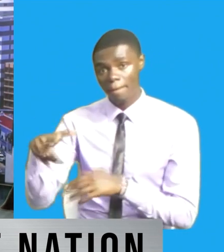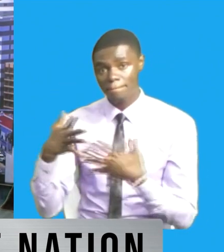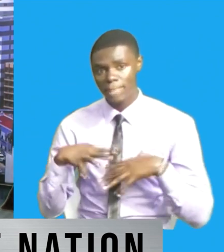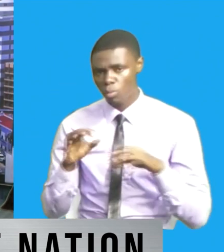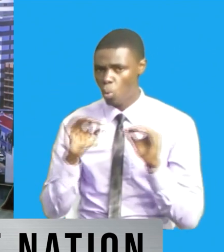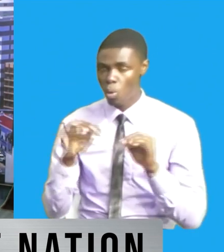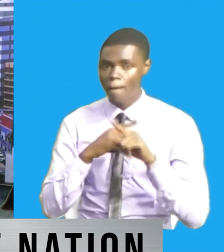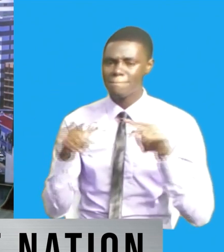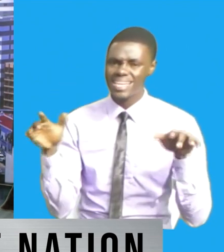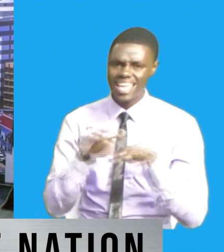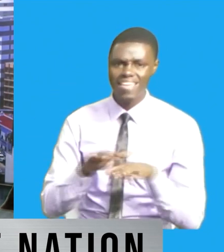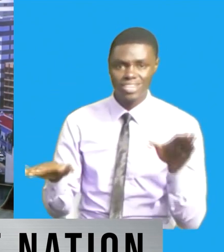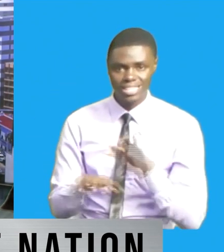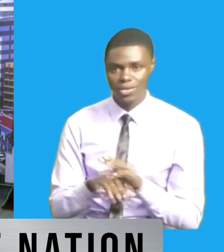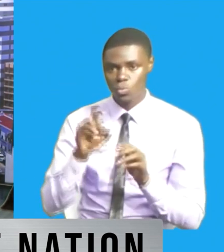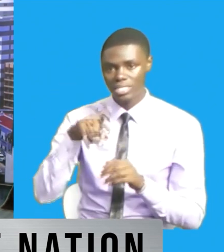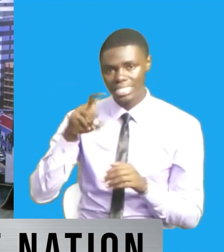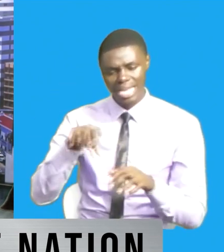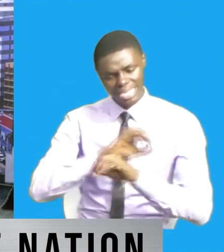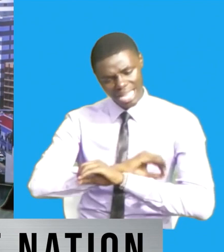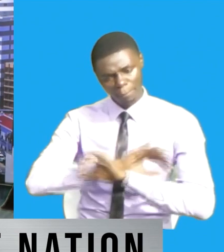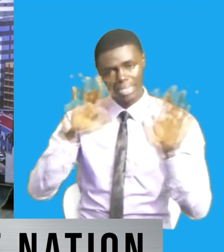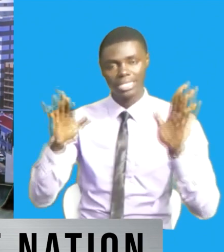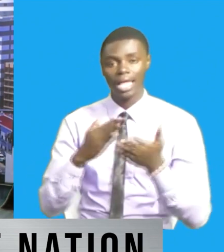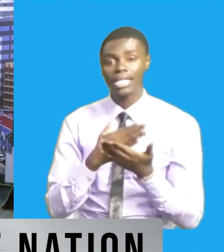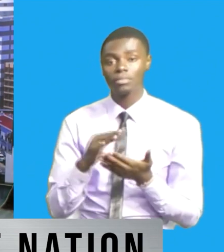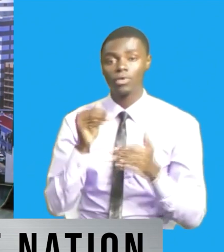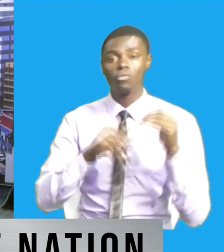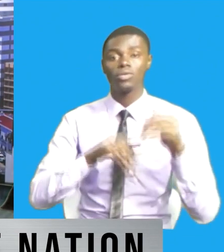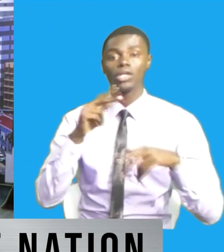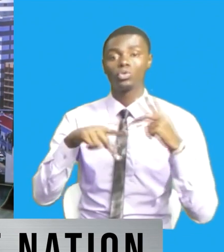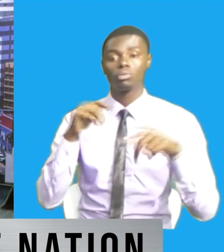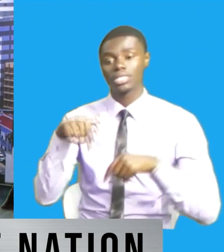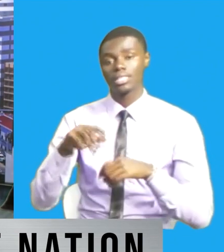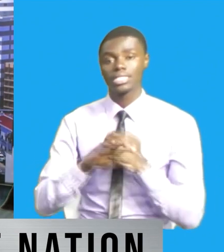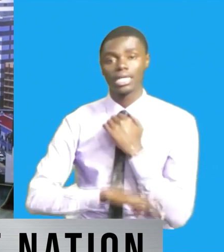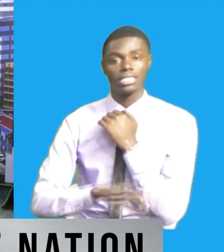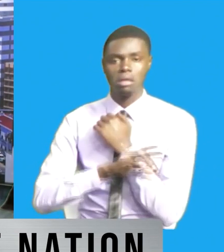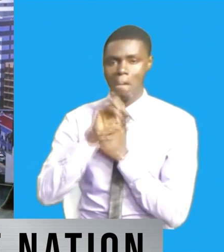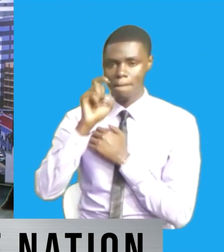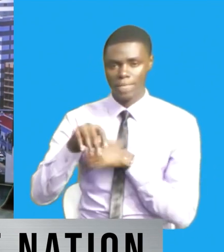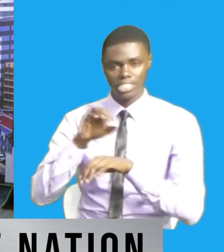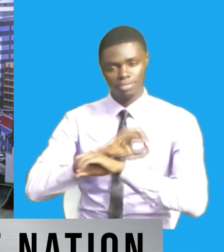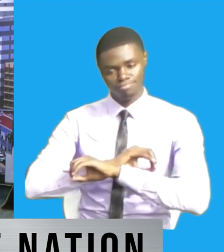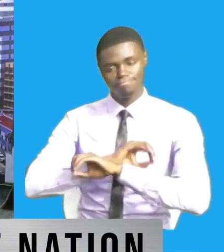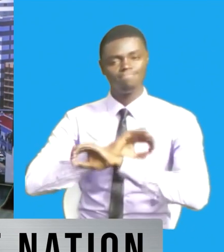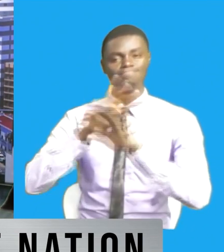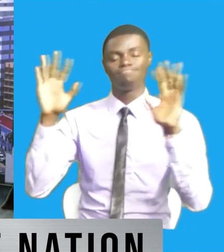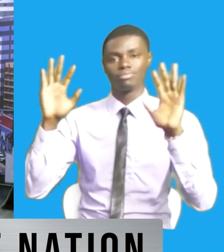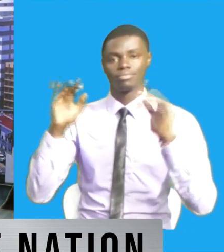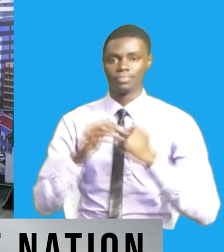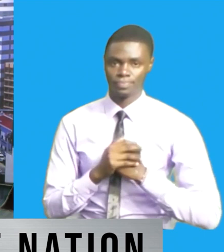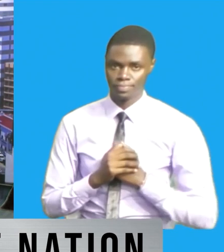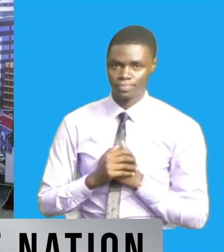tunataka everything ile inatakikana. Transparency is part of the electoral process in this country. It must be transparent as much as